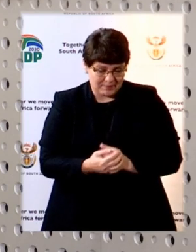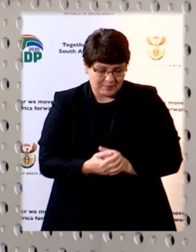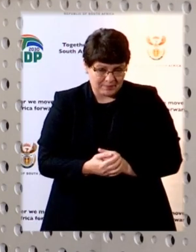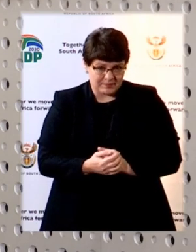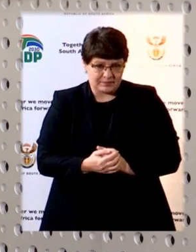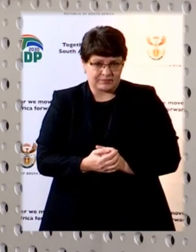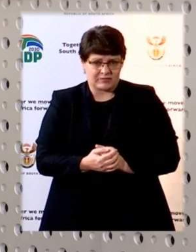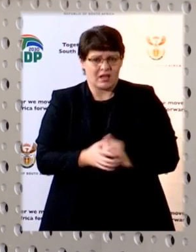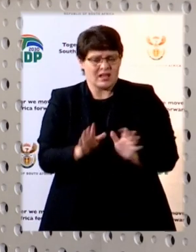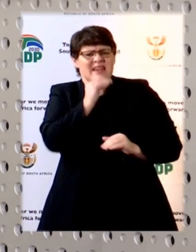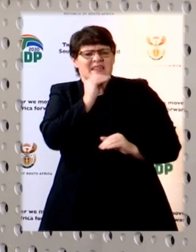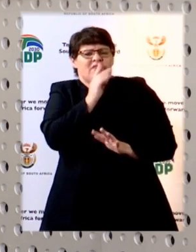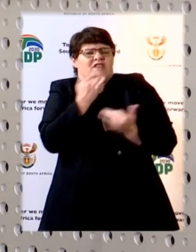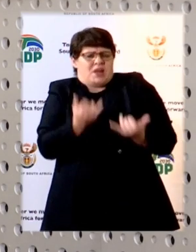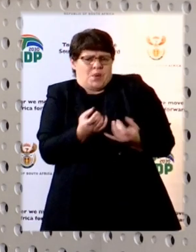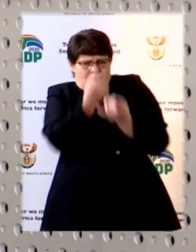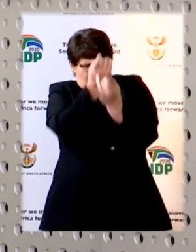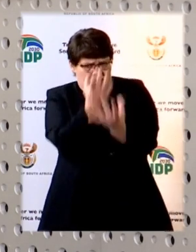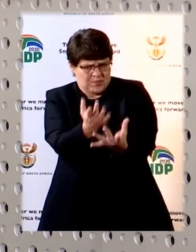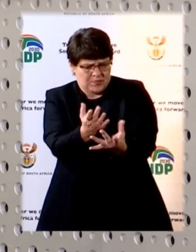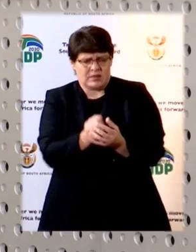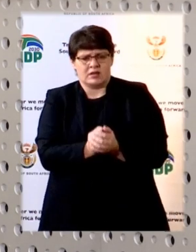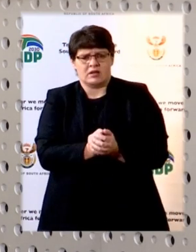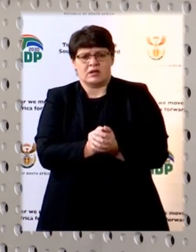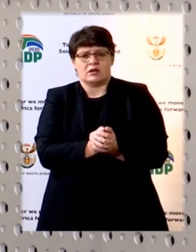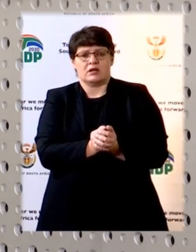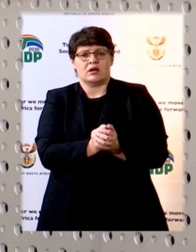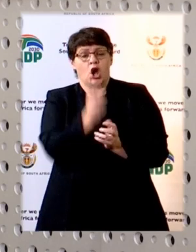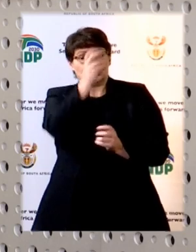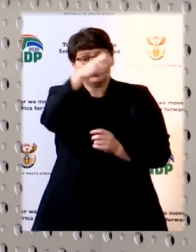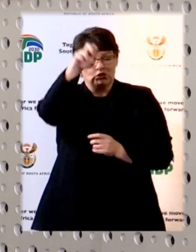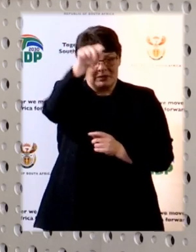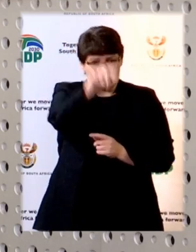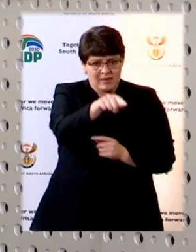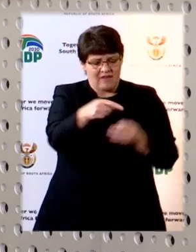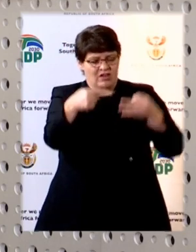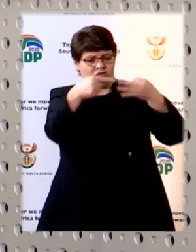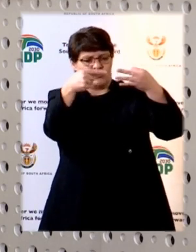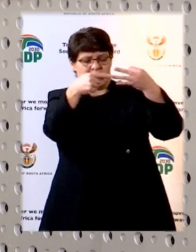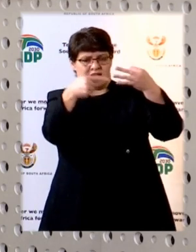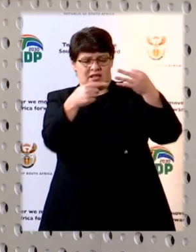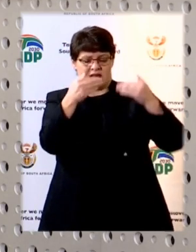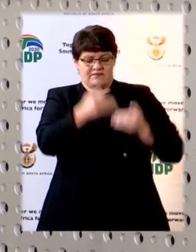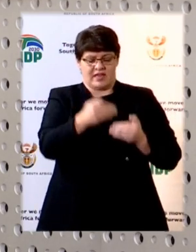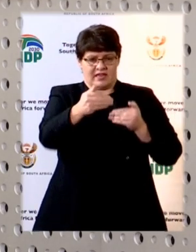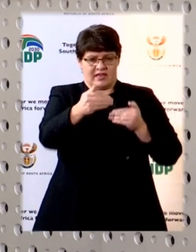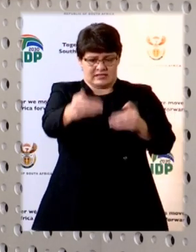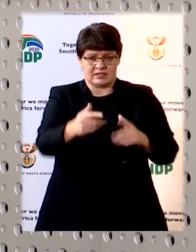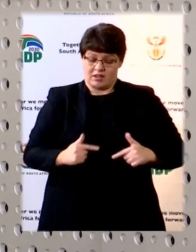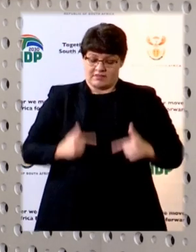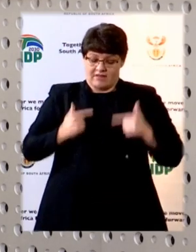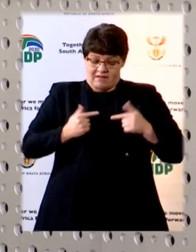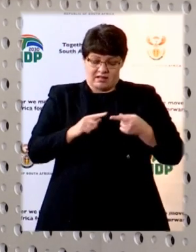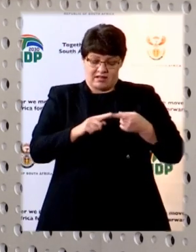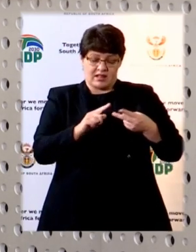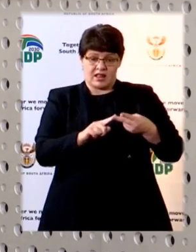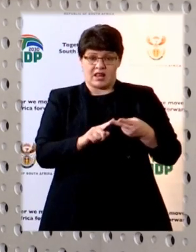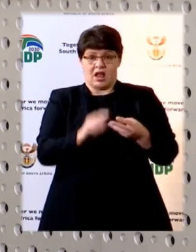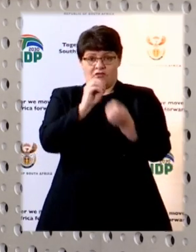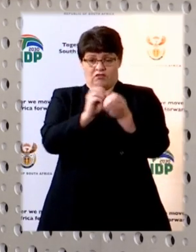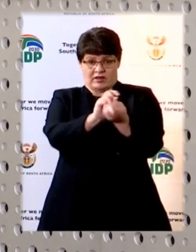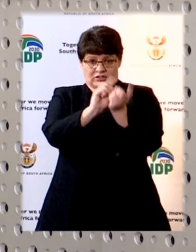Suffice at this stage to say that the industry will be focusing on three phases: survival,